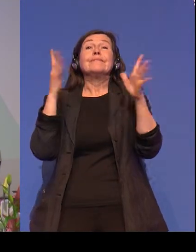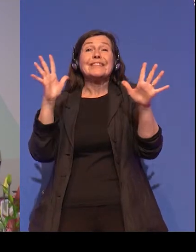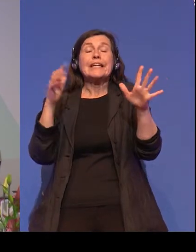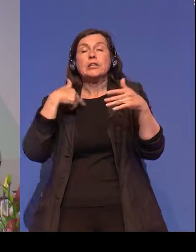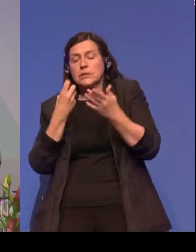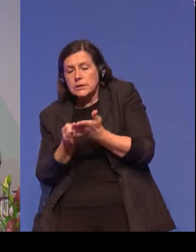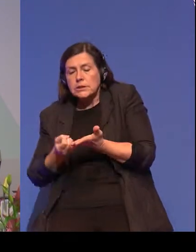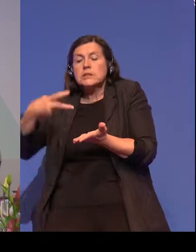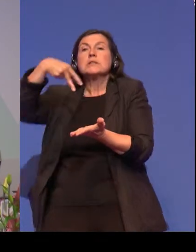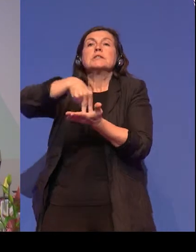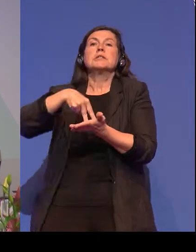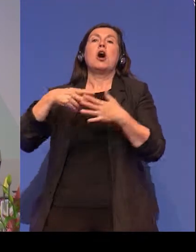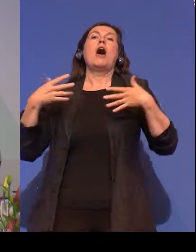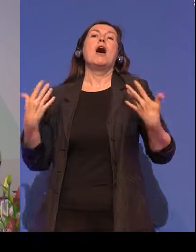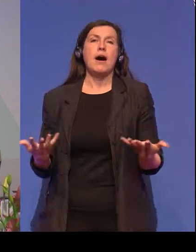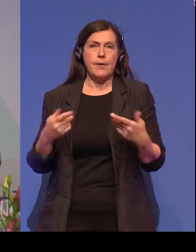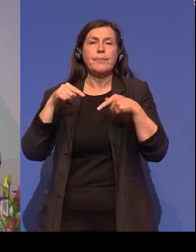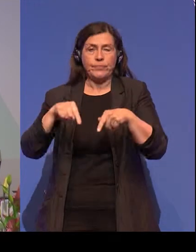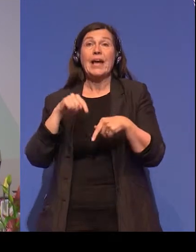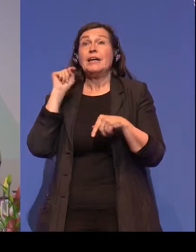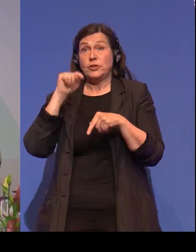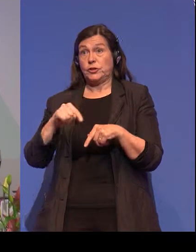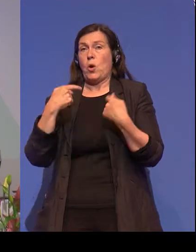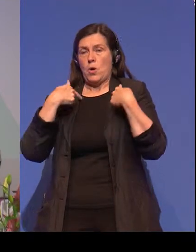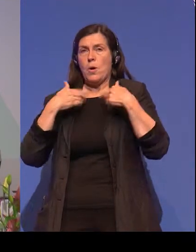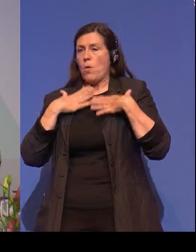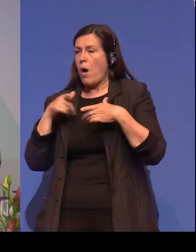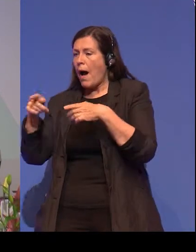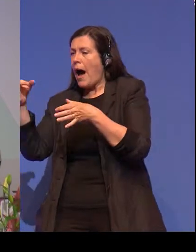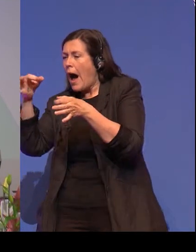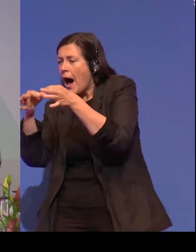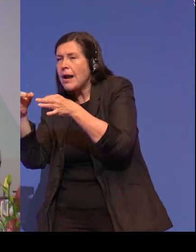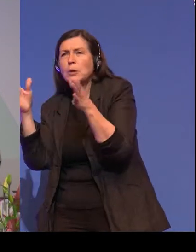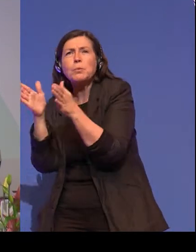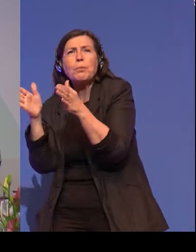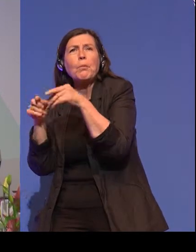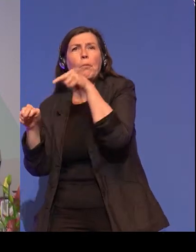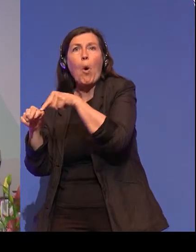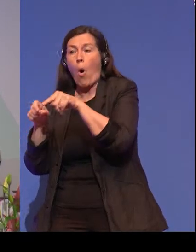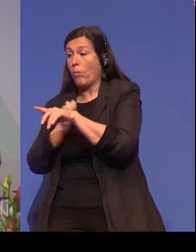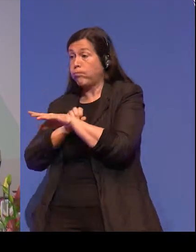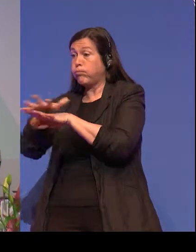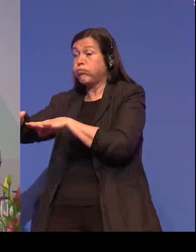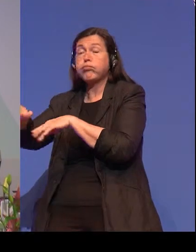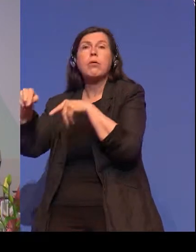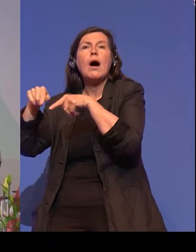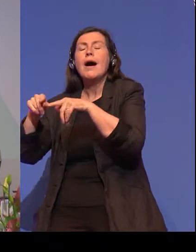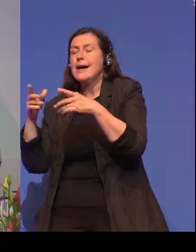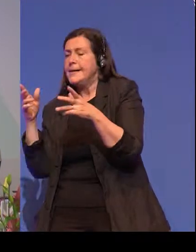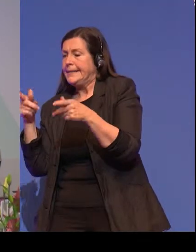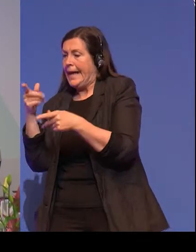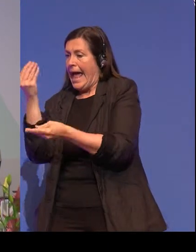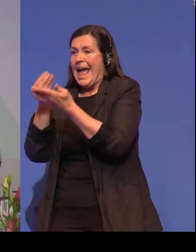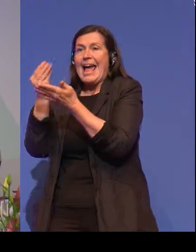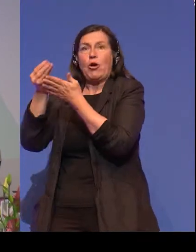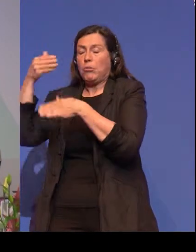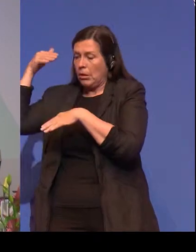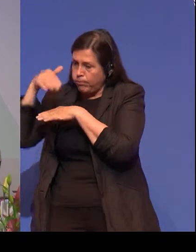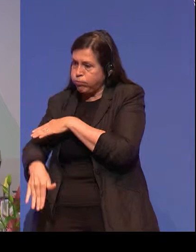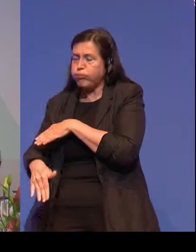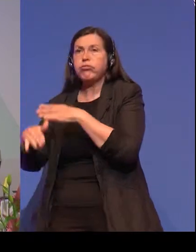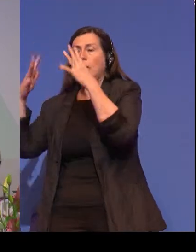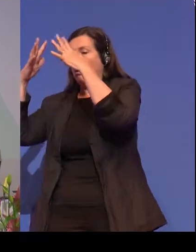reduce climate and disaster risks to their populations, assets, ecosystems, and economies. It was launched